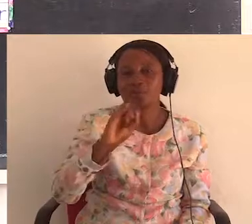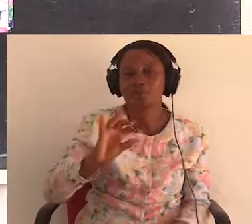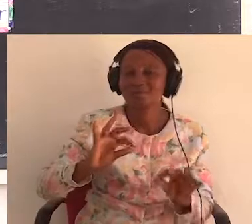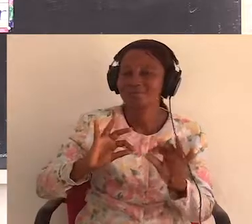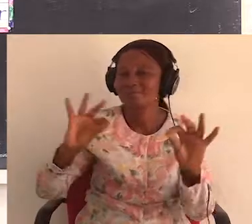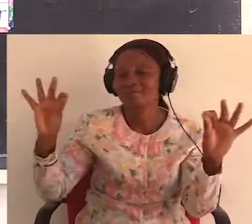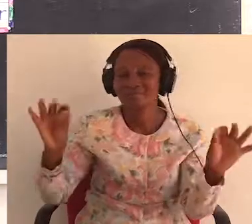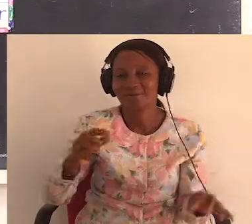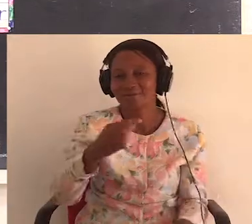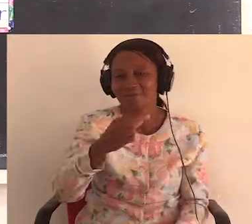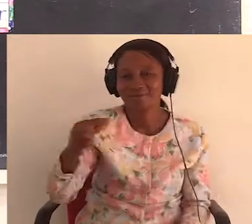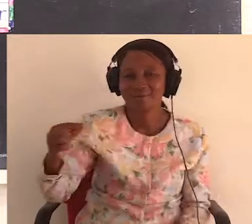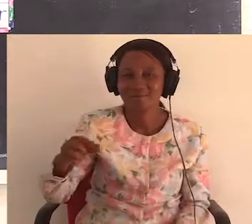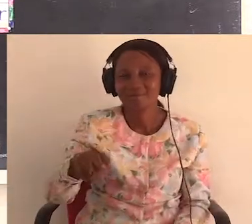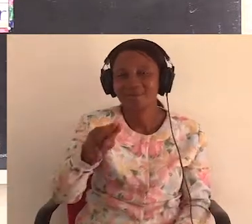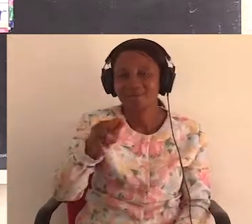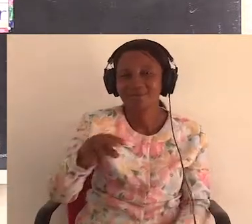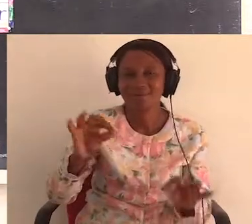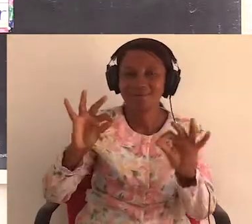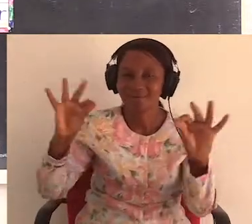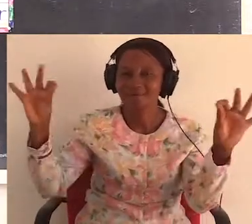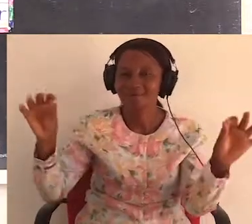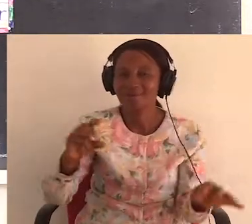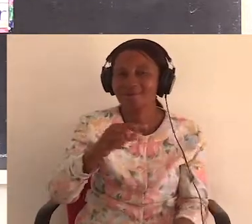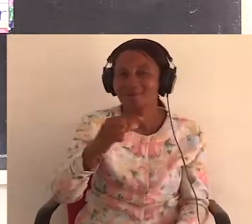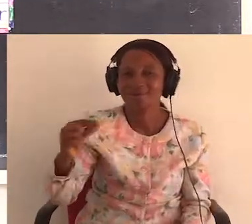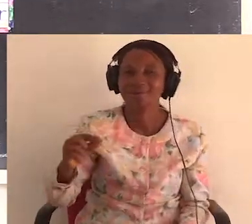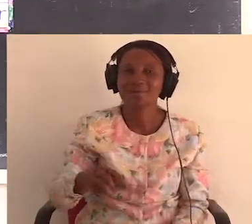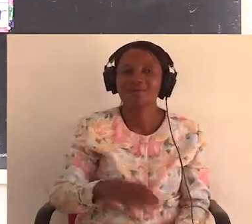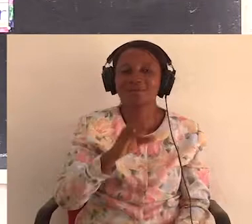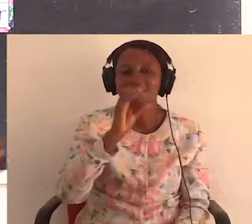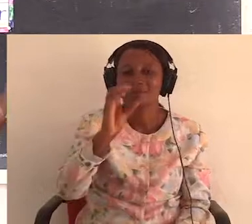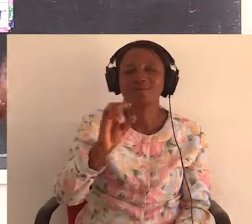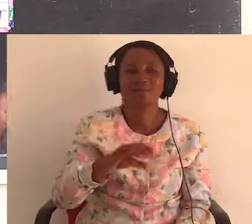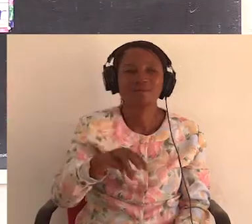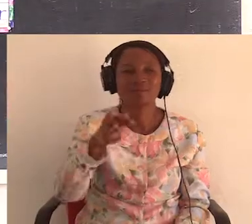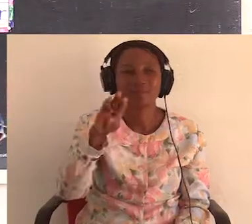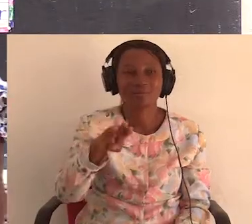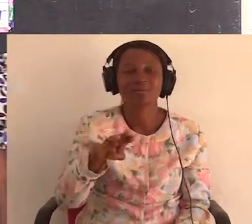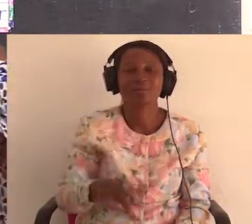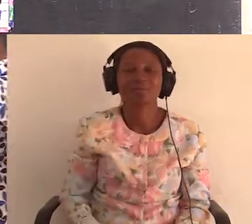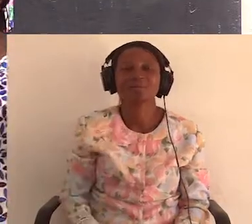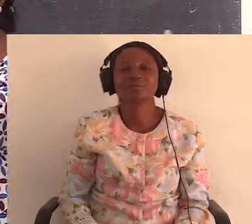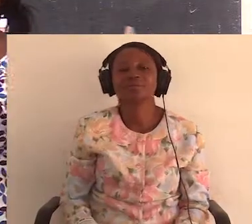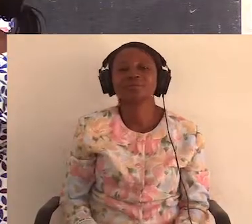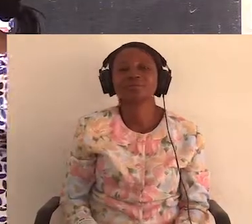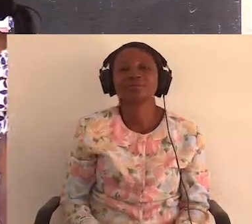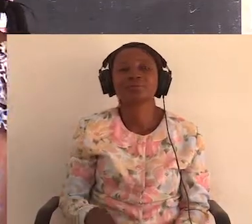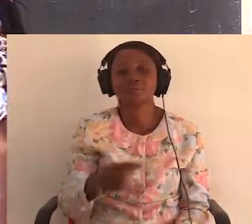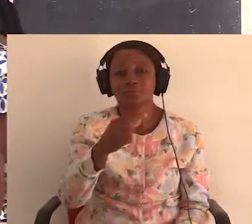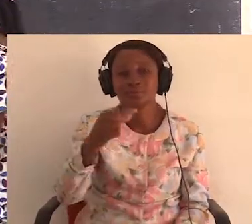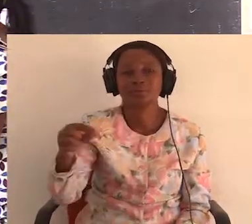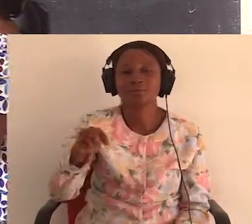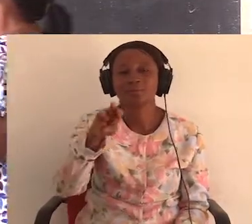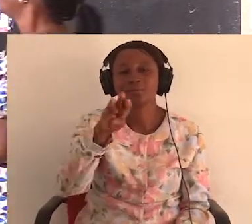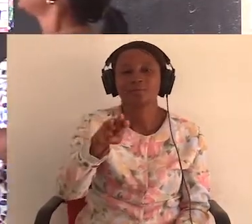name. That's the way my name is called. Is that understood? So that's my